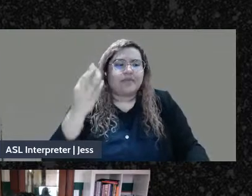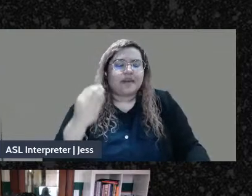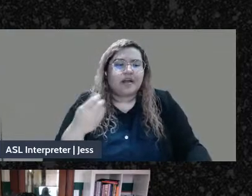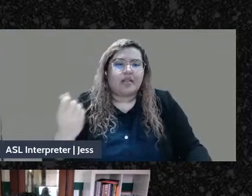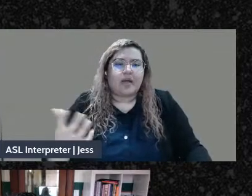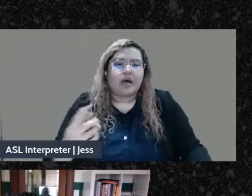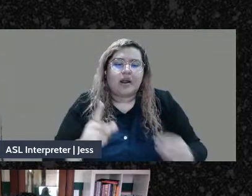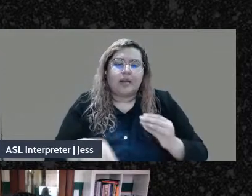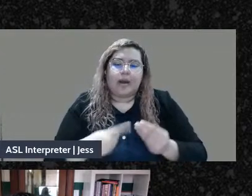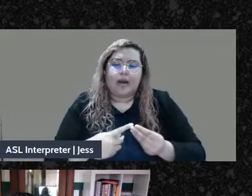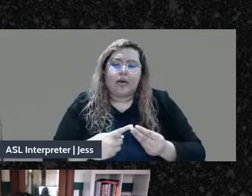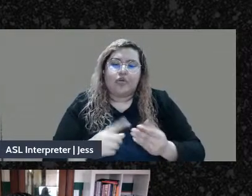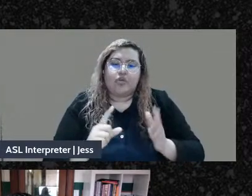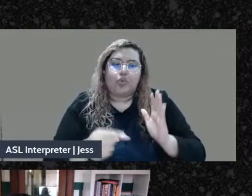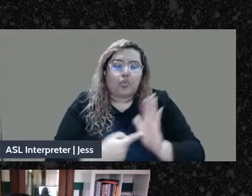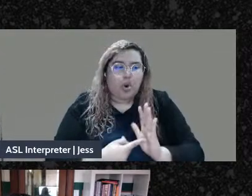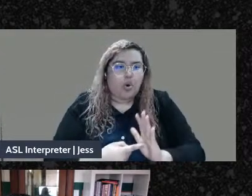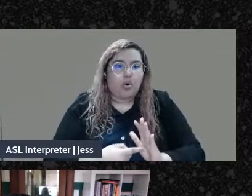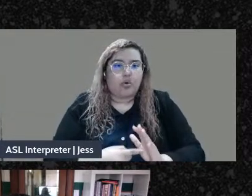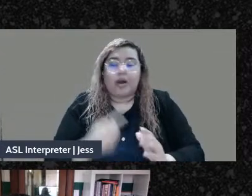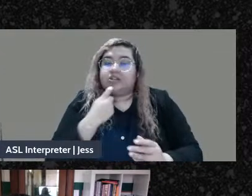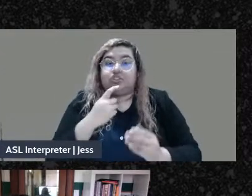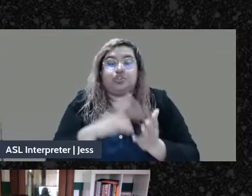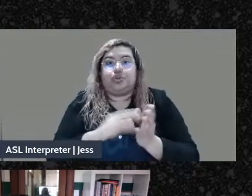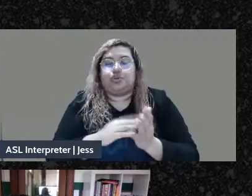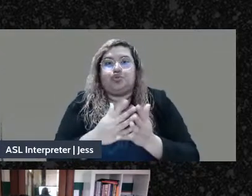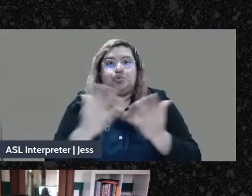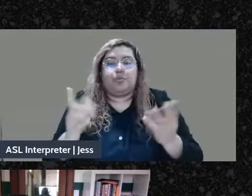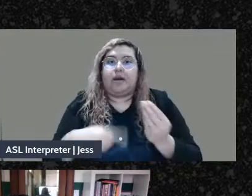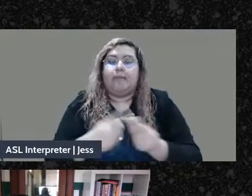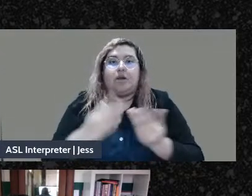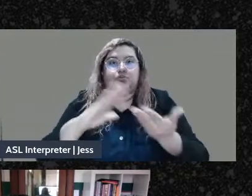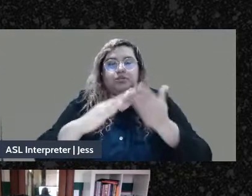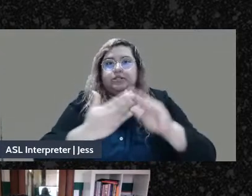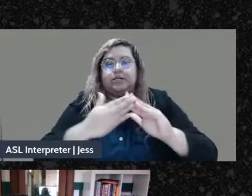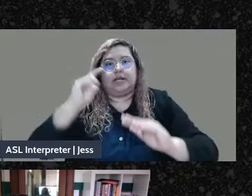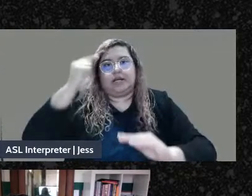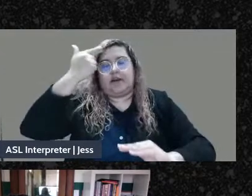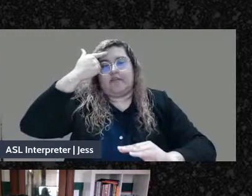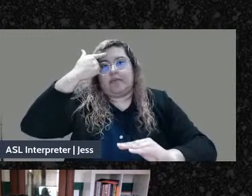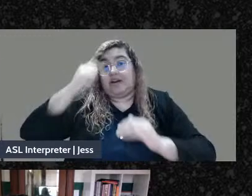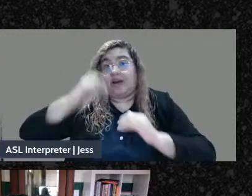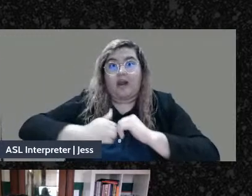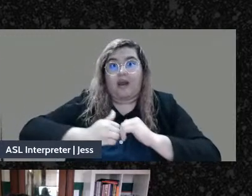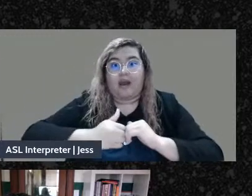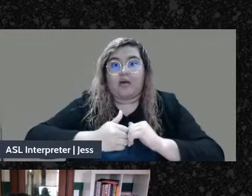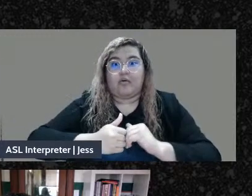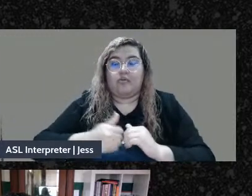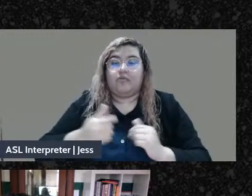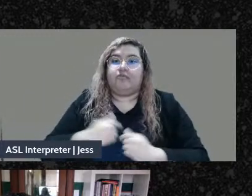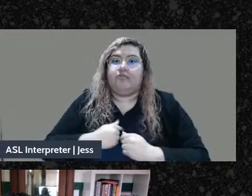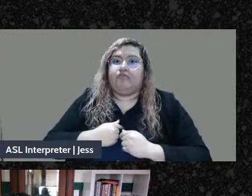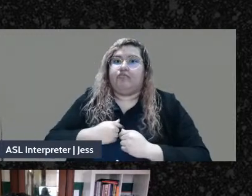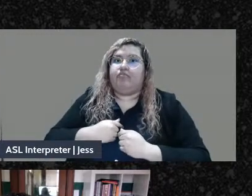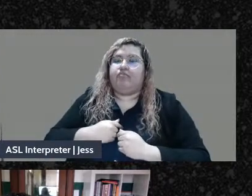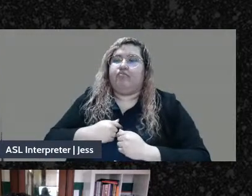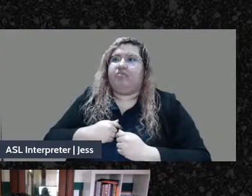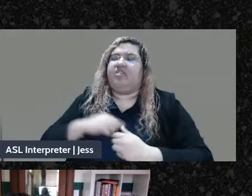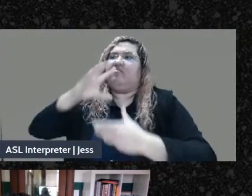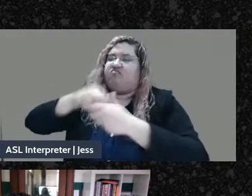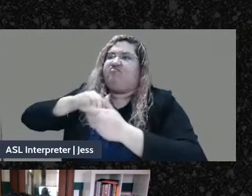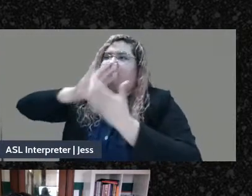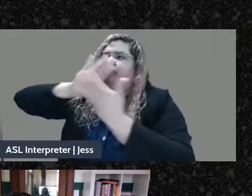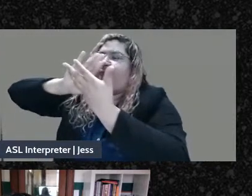the role, like, because I've just learned so much about city government from just being all up in their business for the past 3 years in a